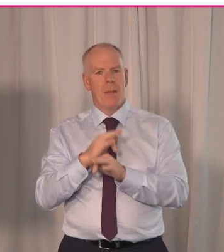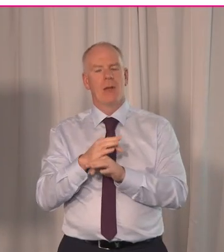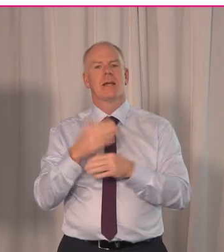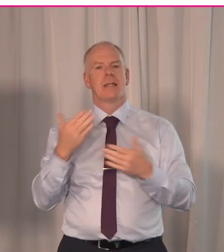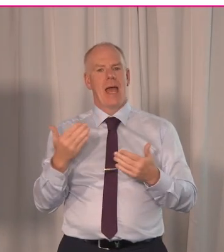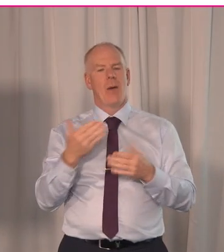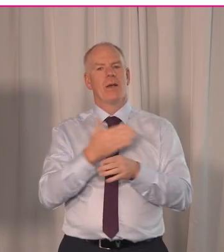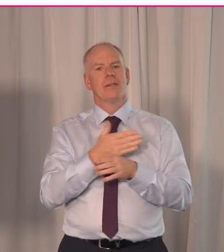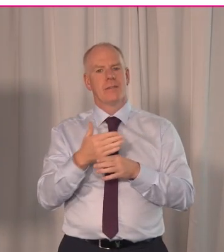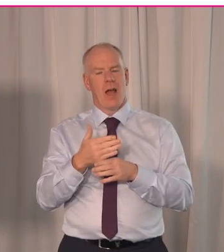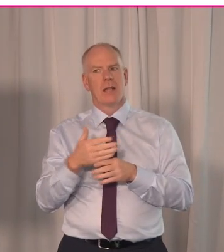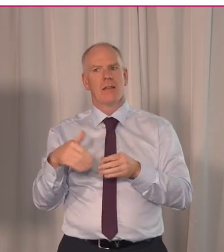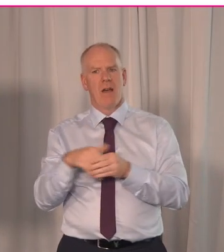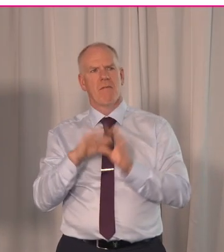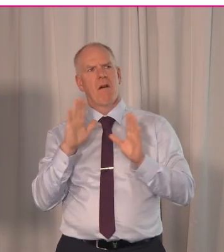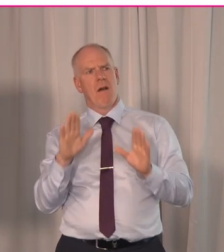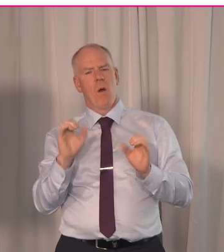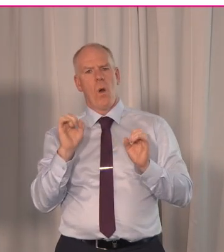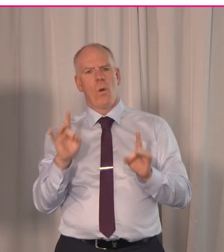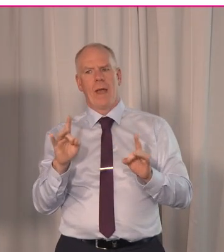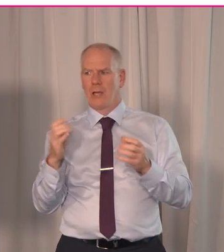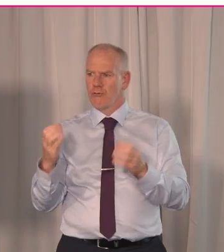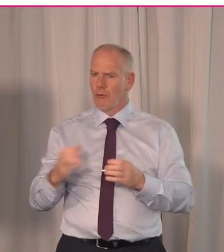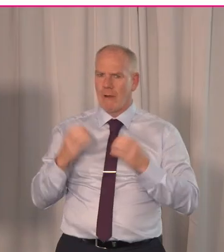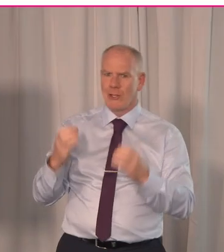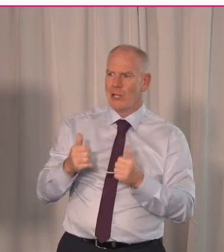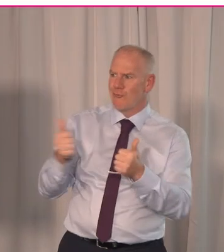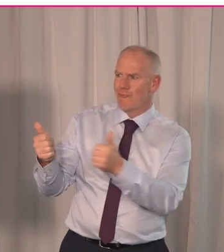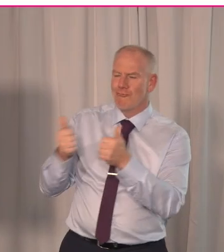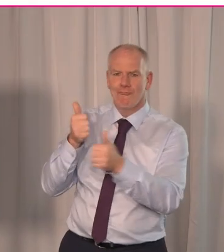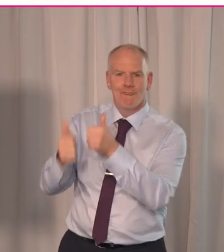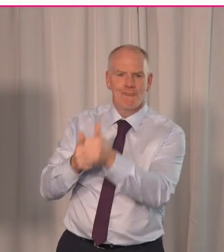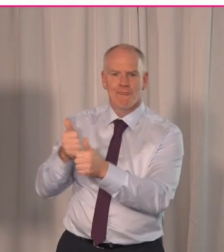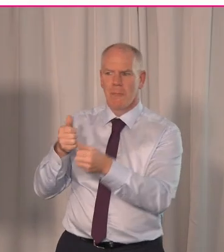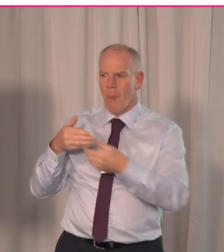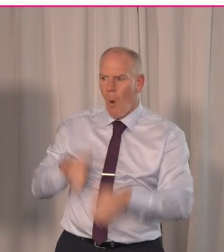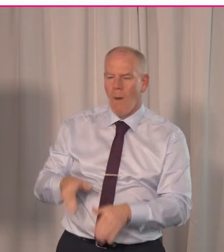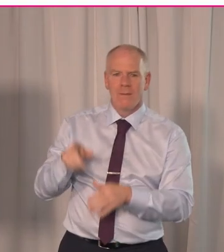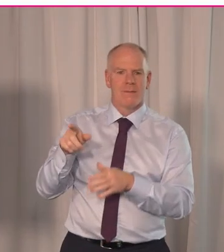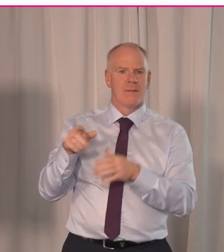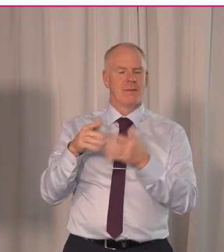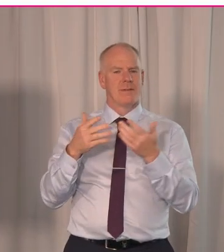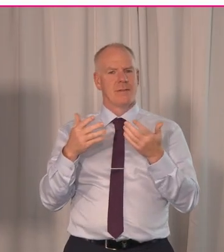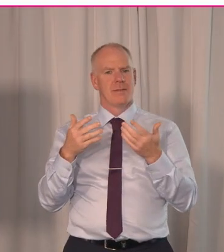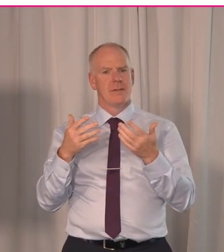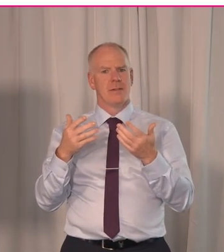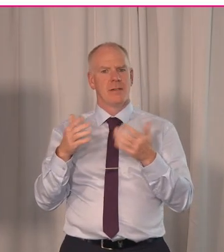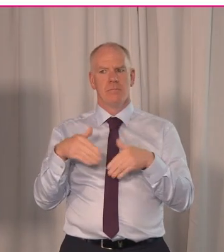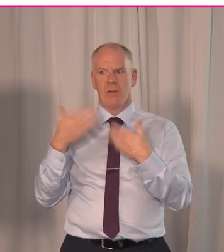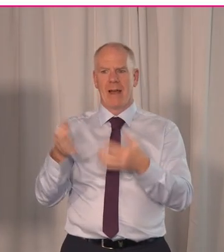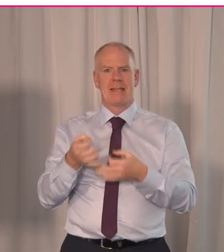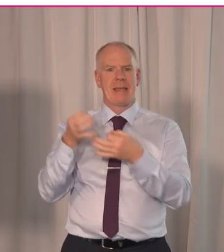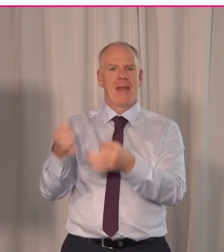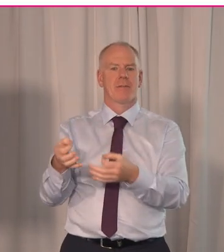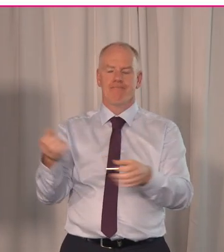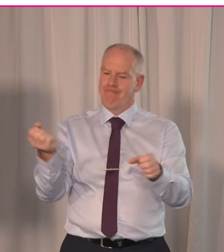started stepping into this space and congratulating other parents as their child is born, and providing, you know, gifts, because